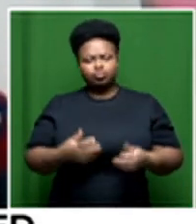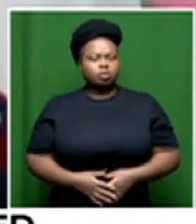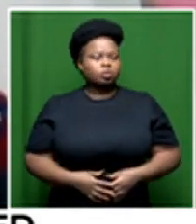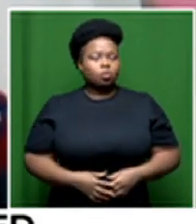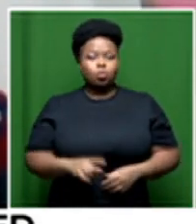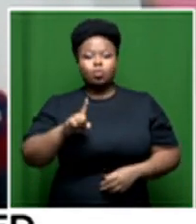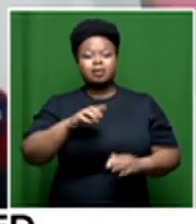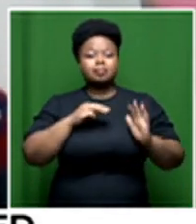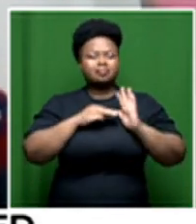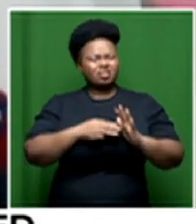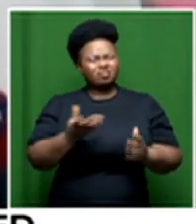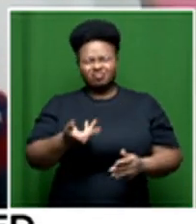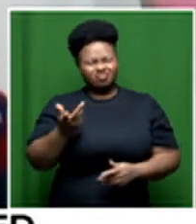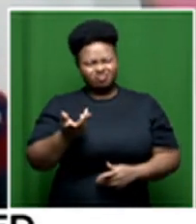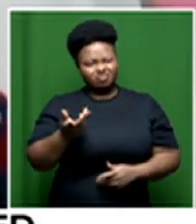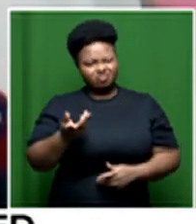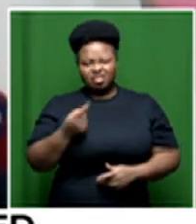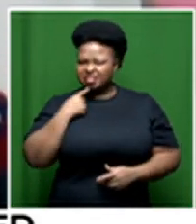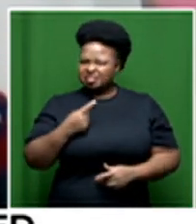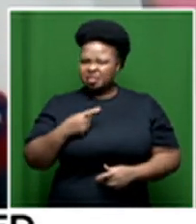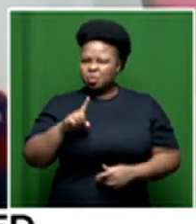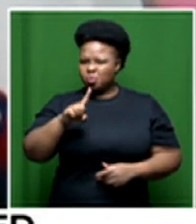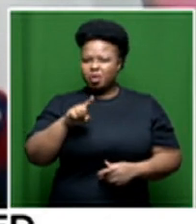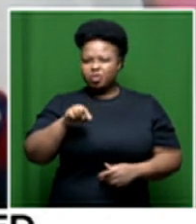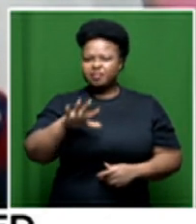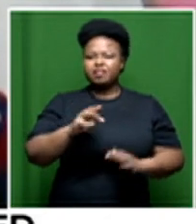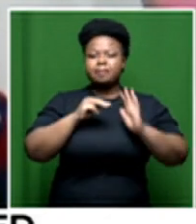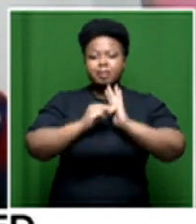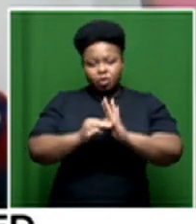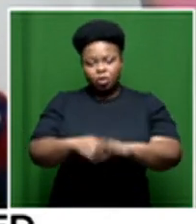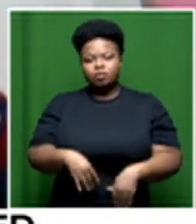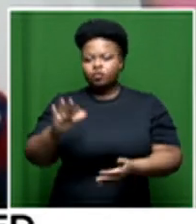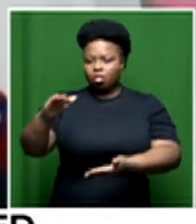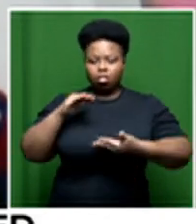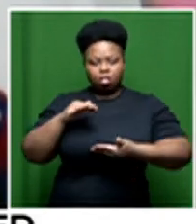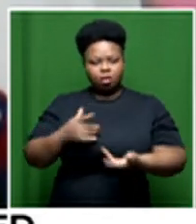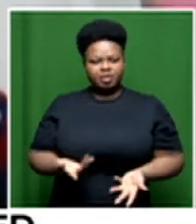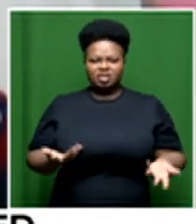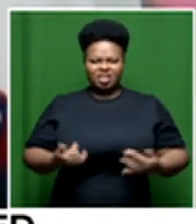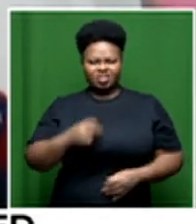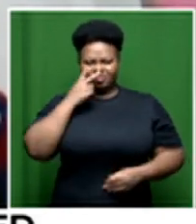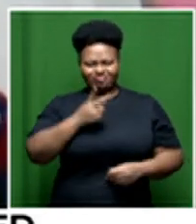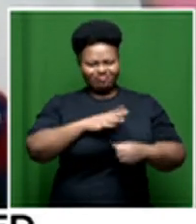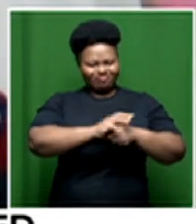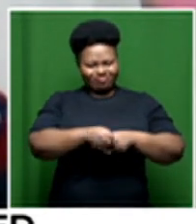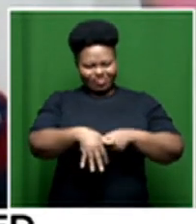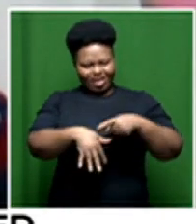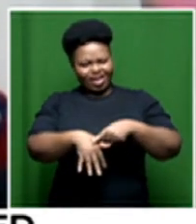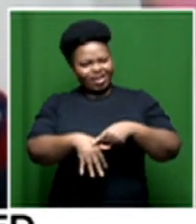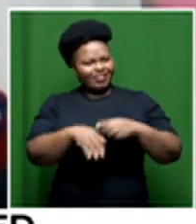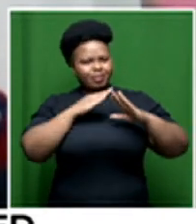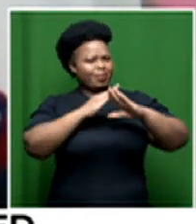Some say 1.5 million doses arriving in the country, but then seeing that the efficacy was not good